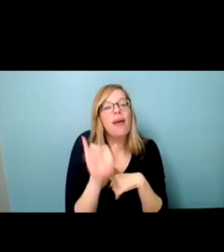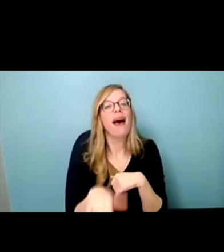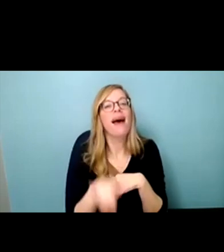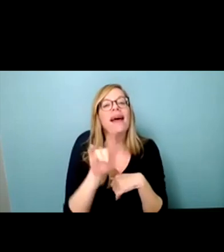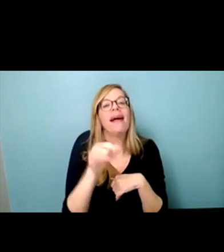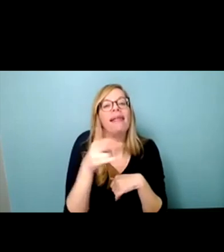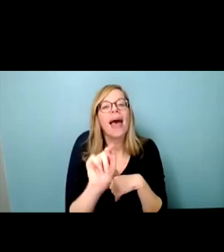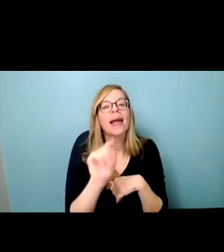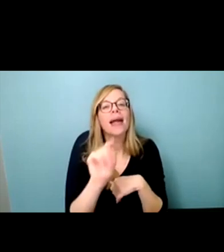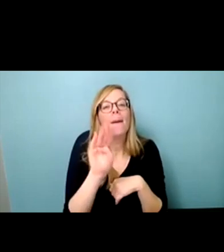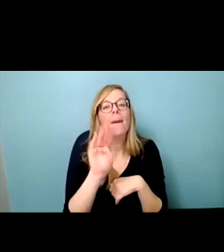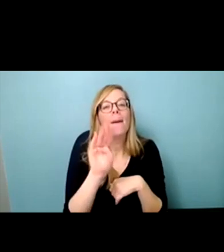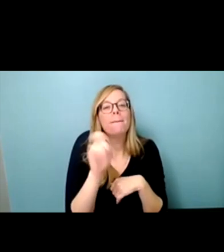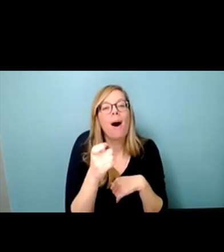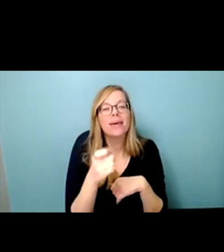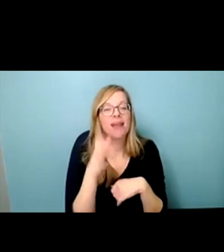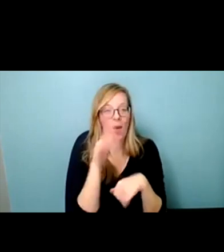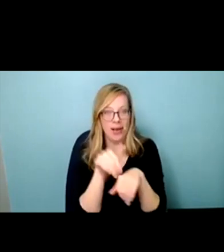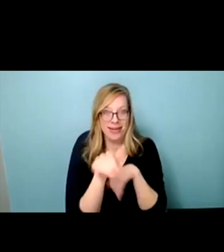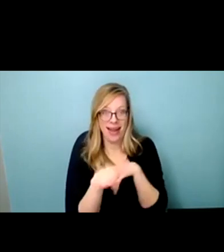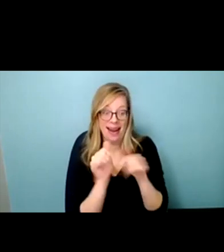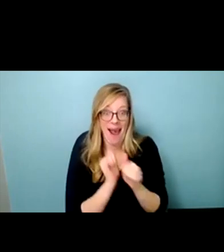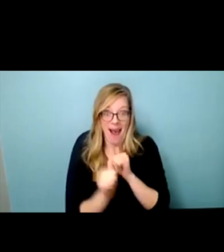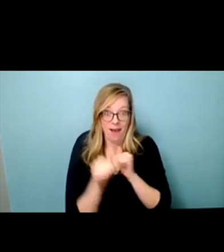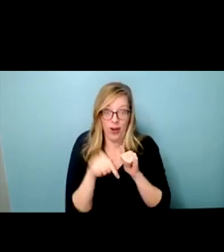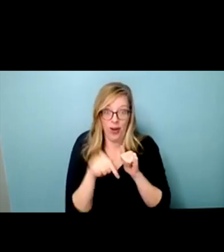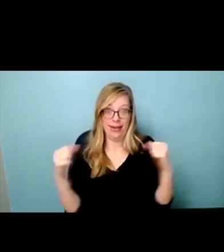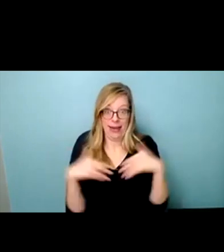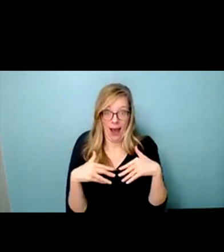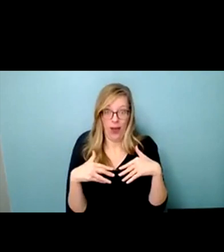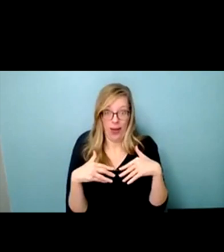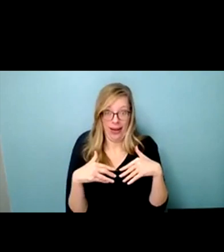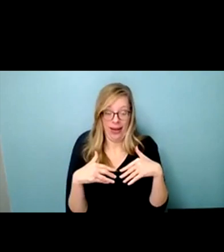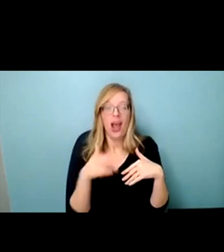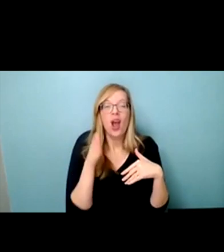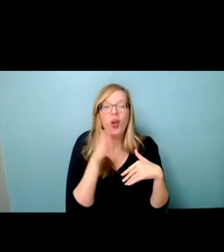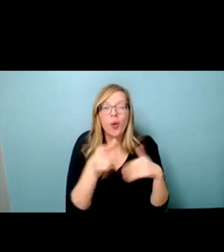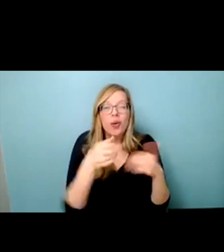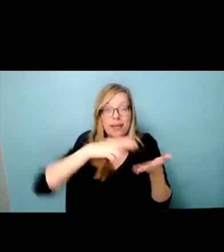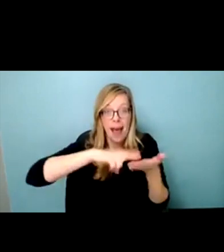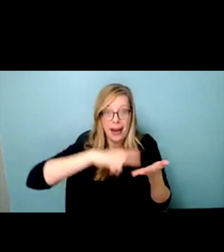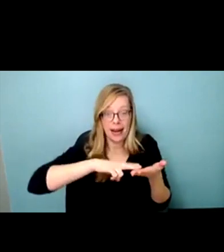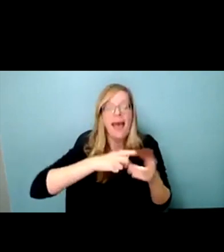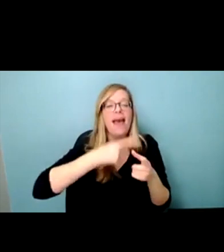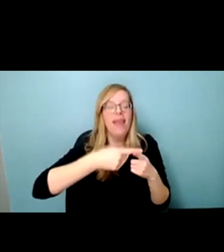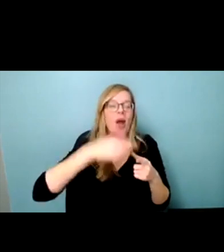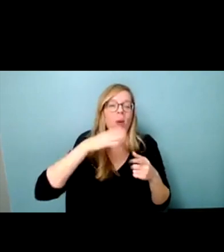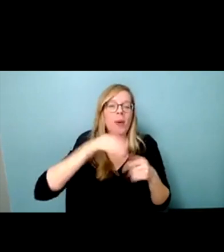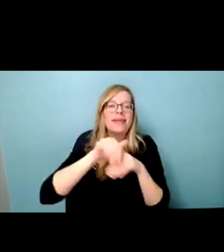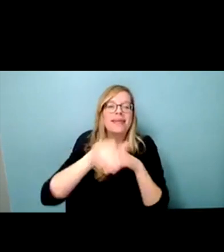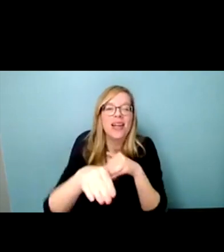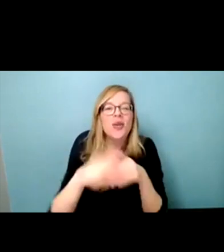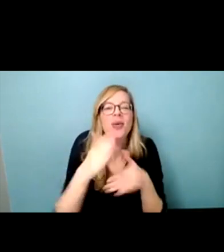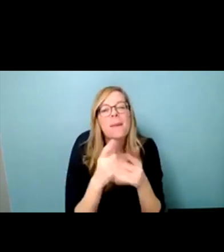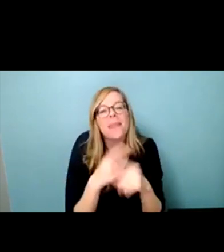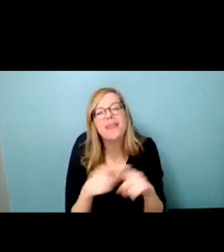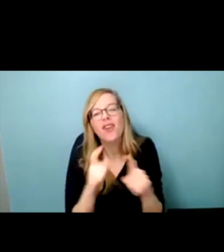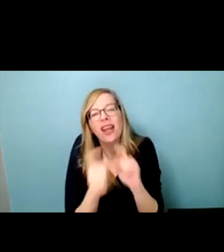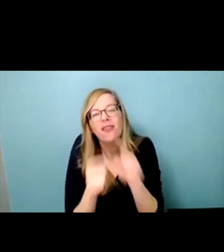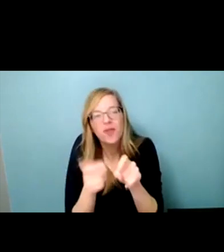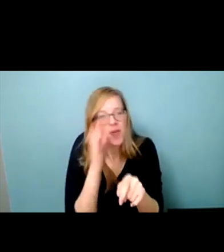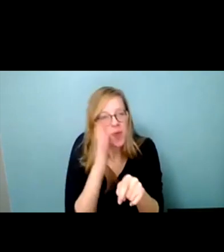sending out after the gathering. Which will be have a bunch of different items from different social enterprises. So please go into